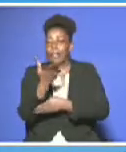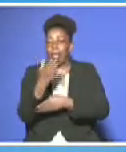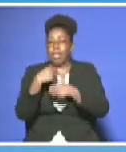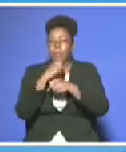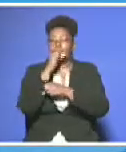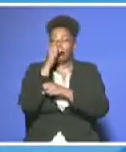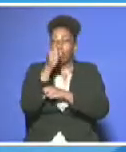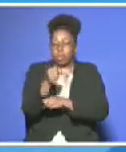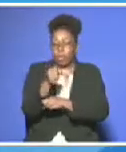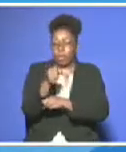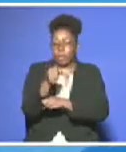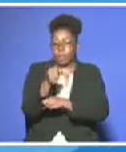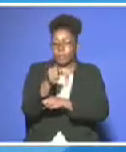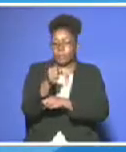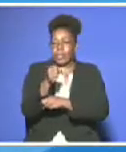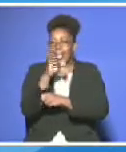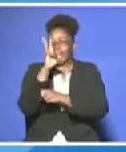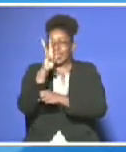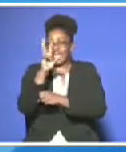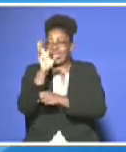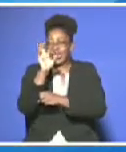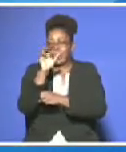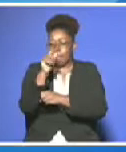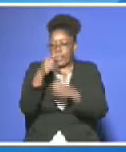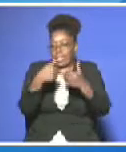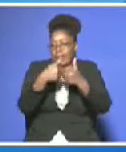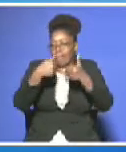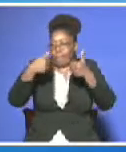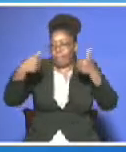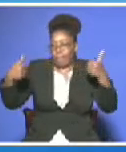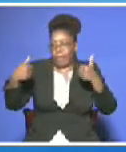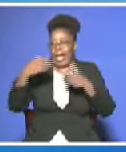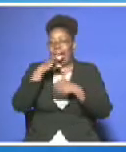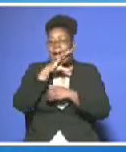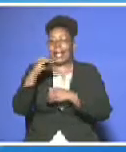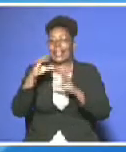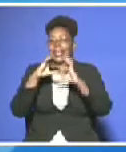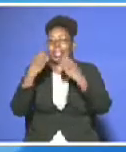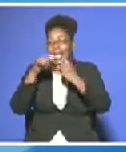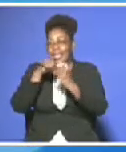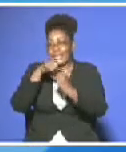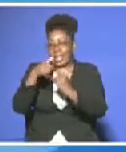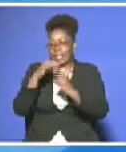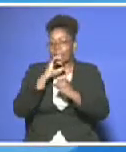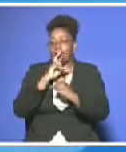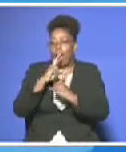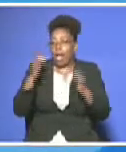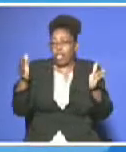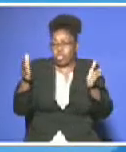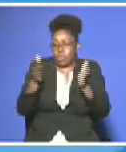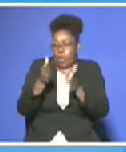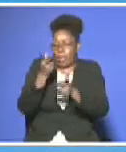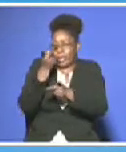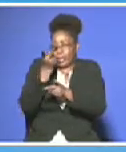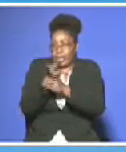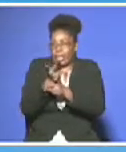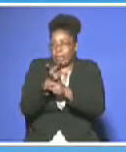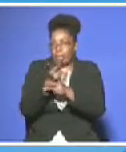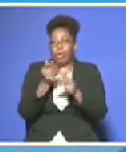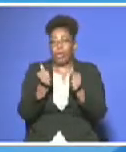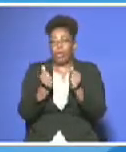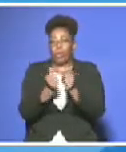sure that there's the 6 feet distancing, to make sure that the class sizes are smaller and in keeping